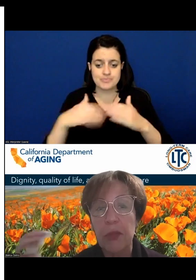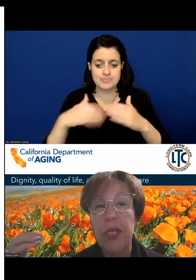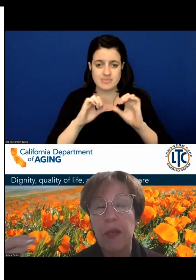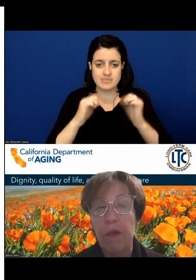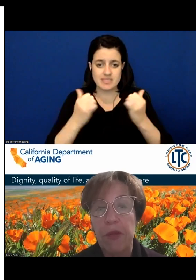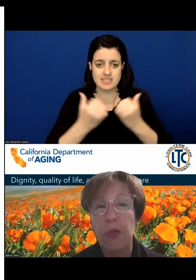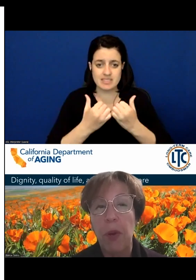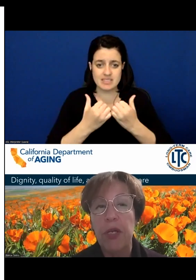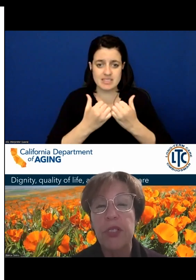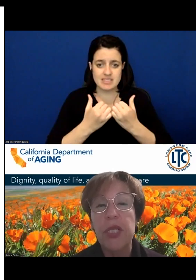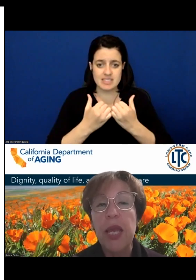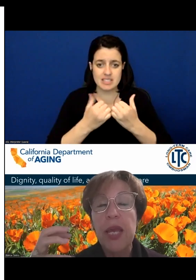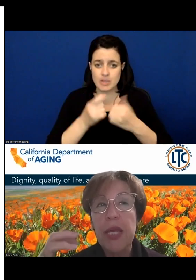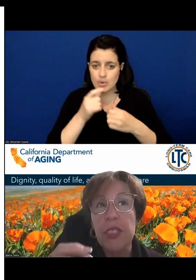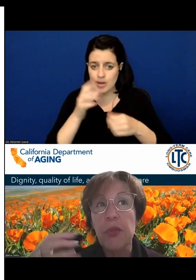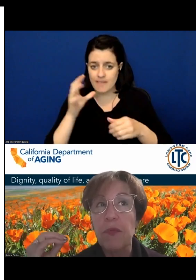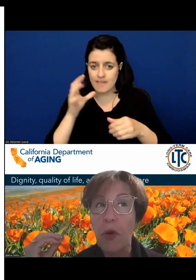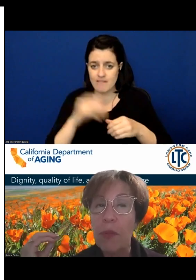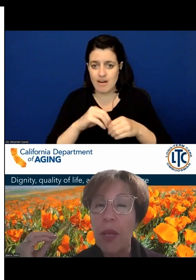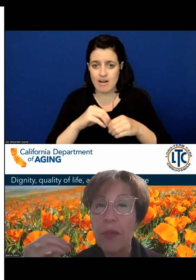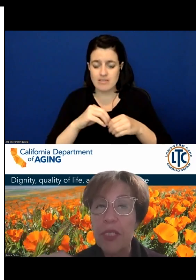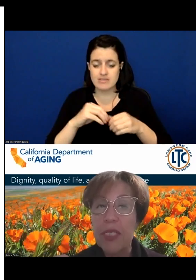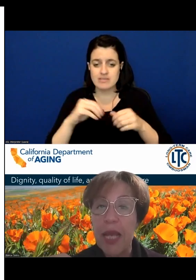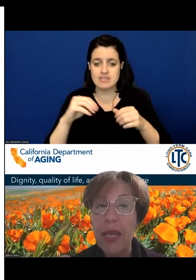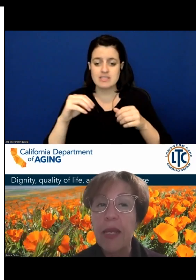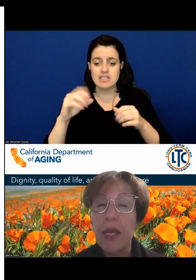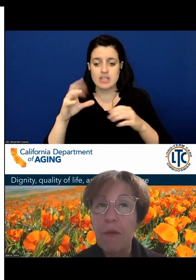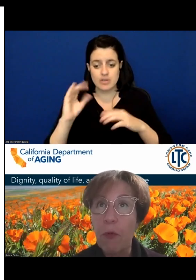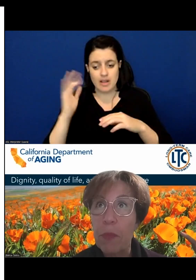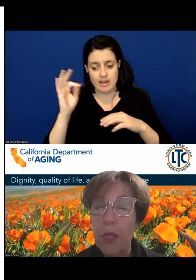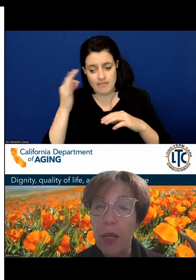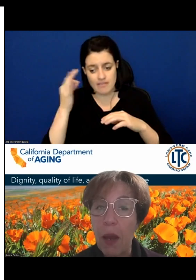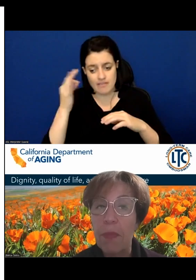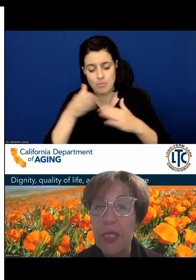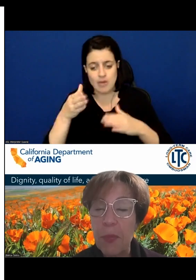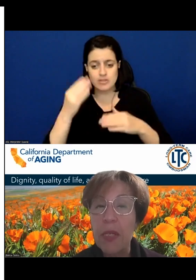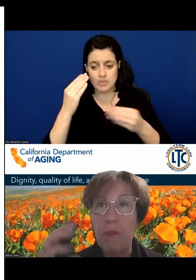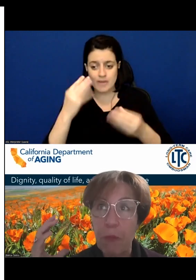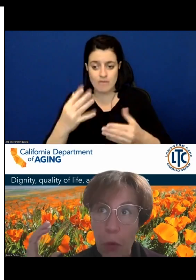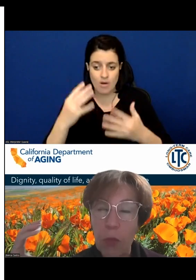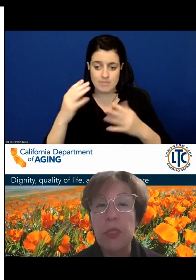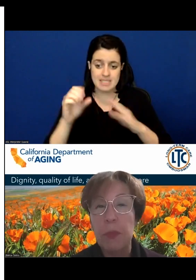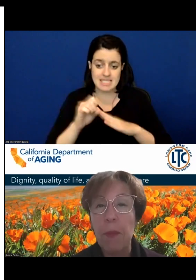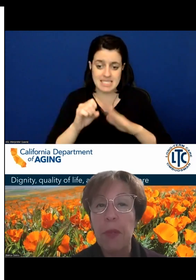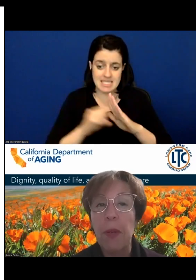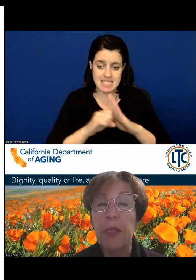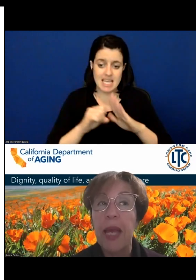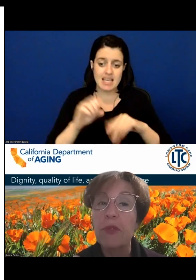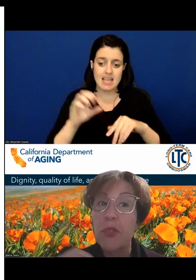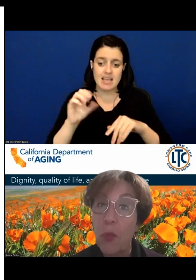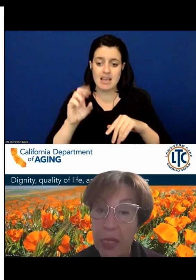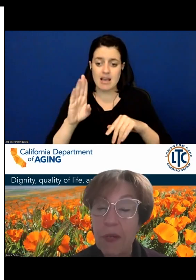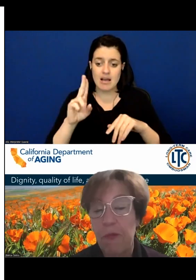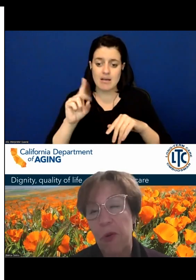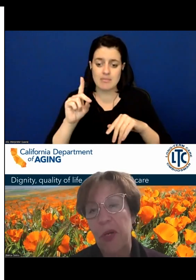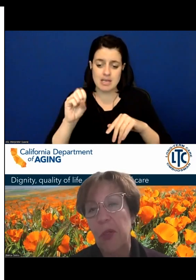this, including our federal partners, is to inform the state, inform the ombudsman, inform Department of Public Health,